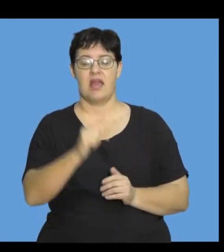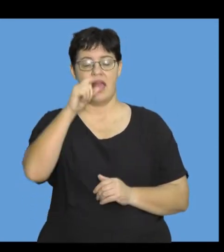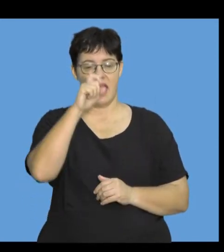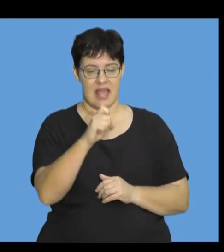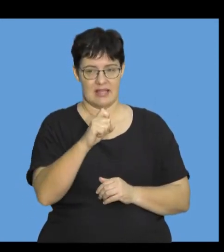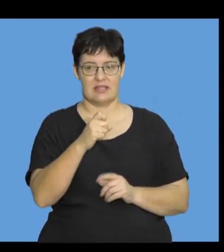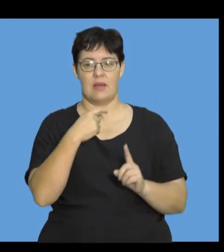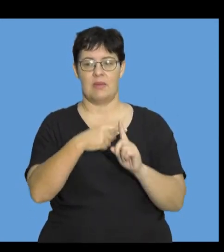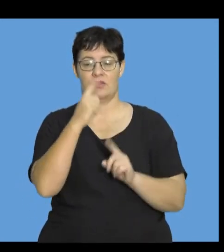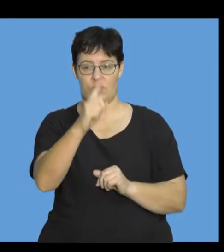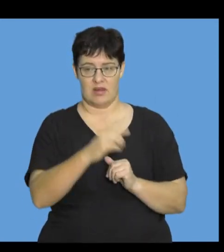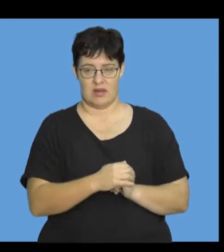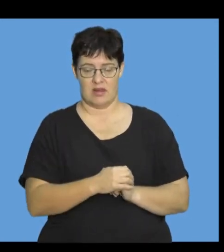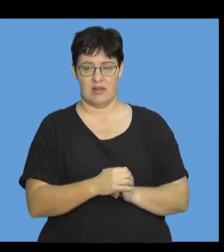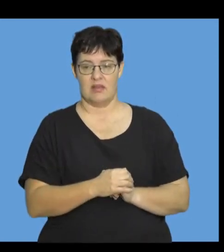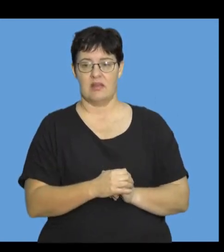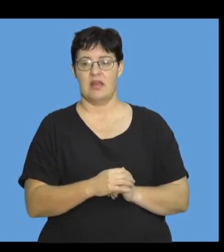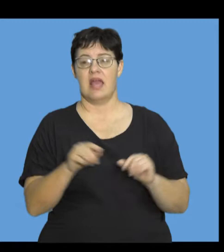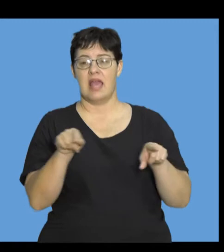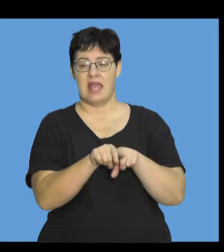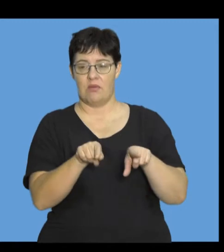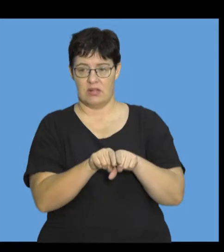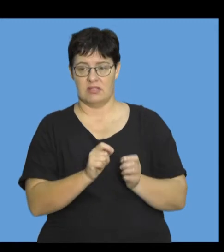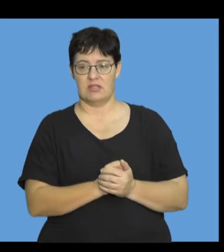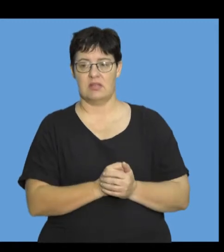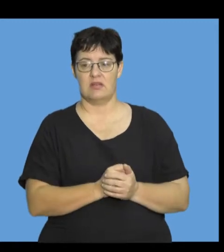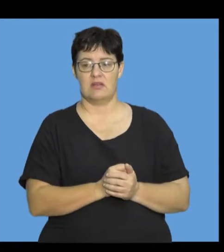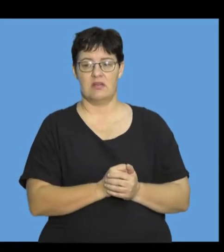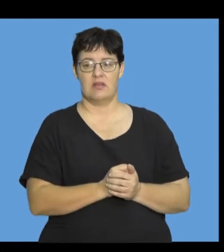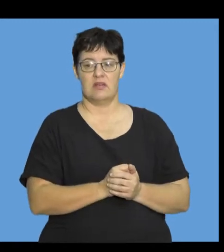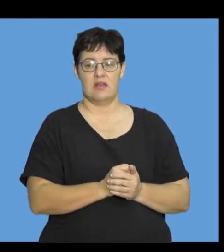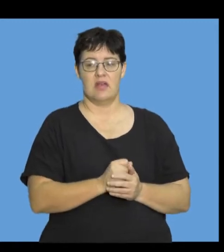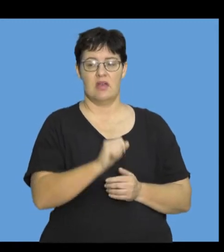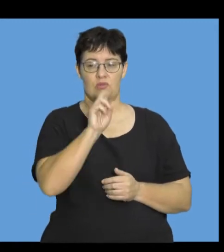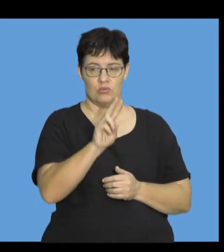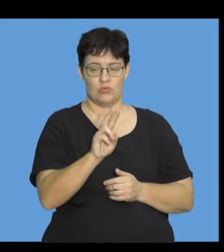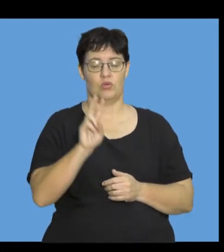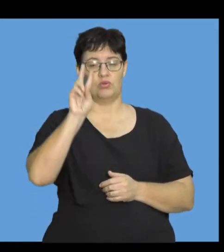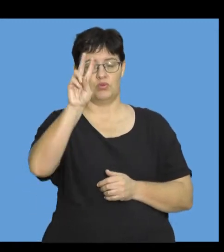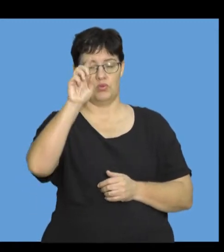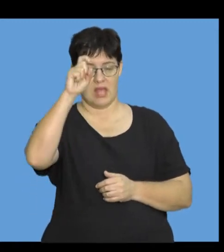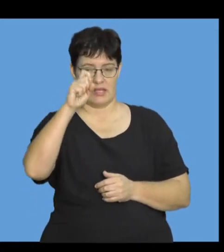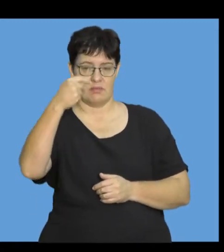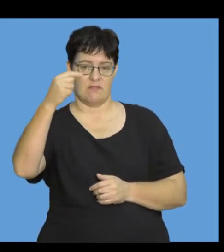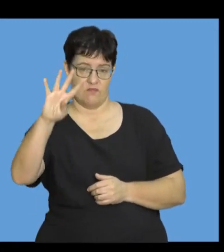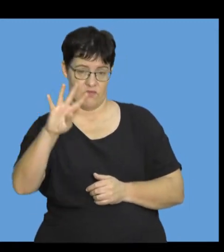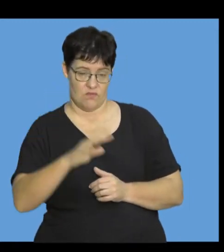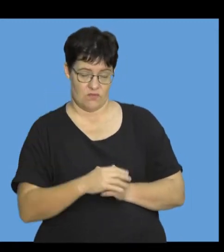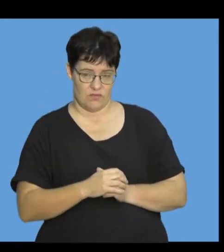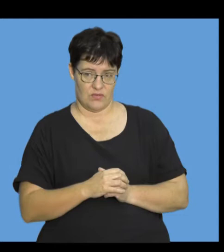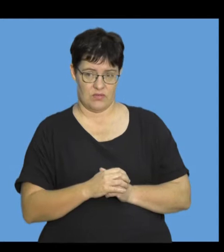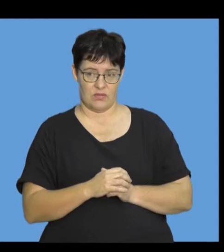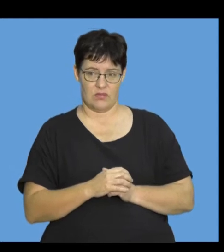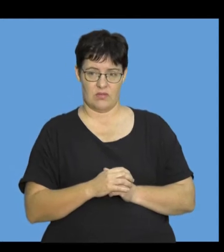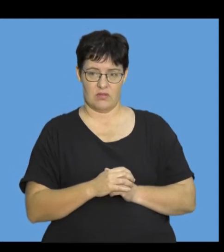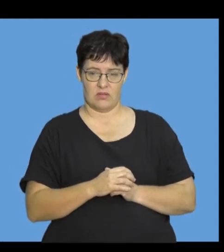x plus 1 equal to 2 to the exponent of 2x minus 4. Now,